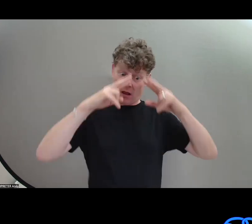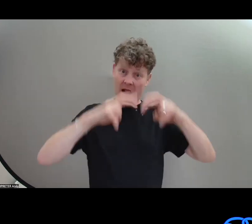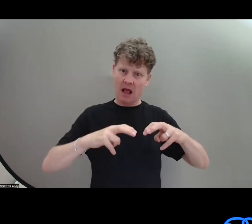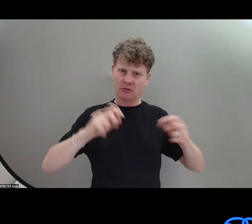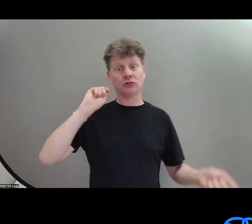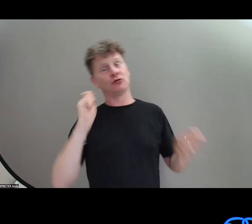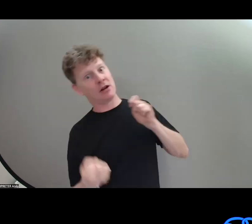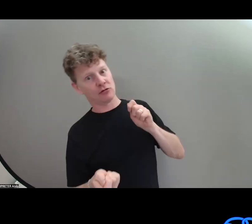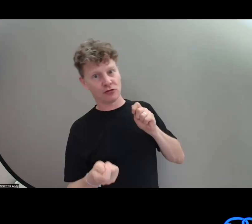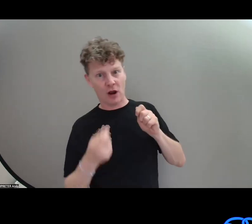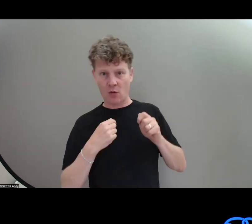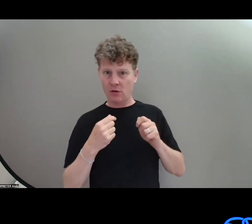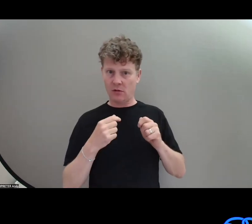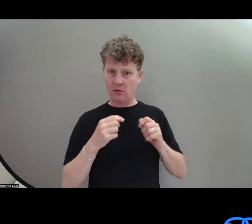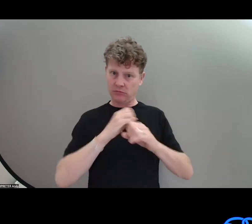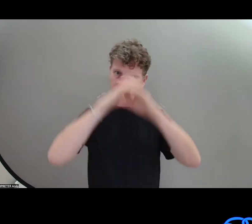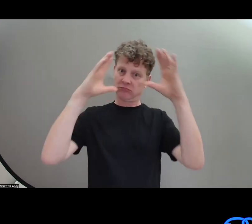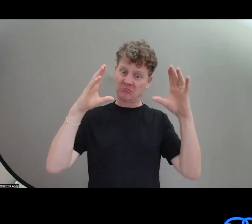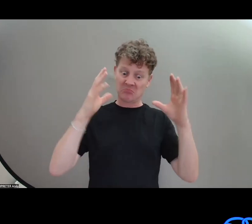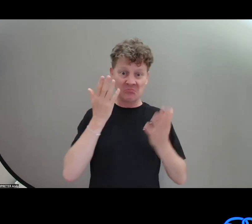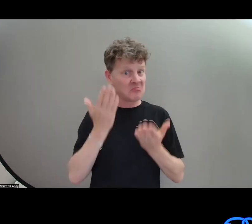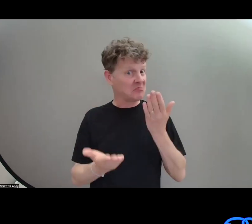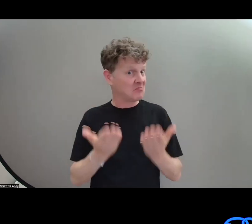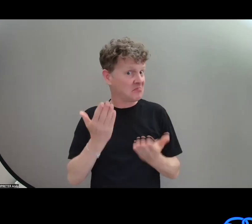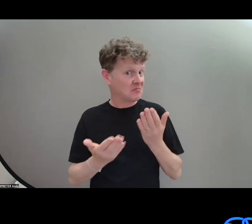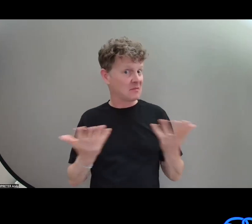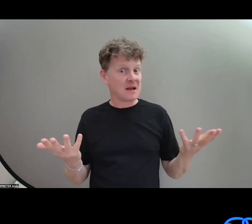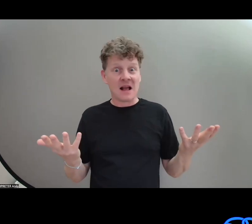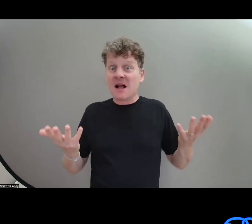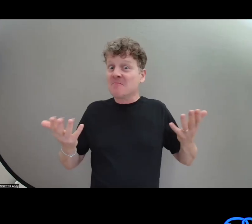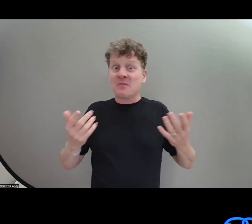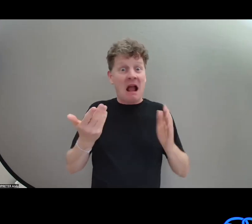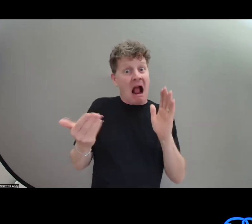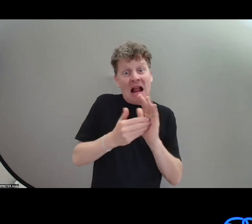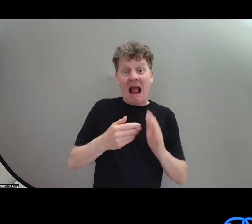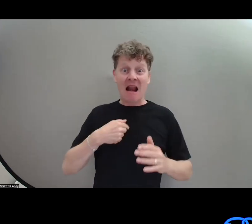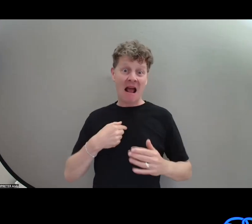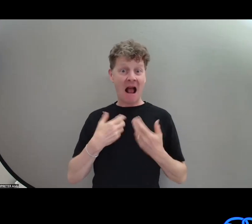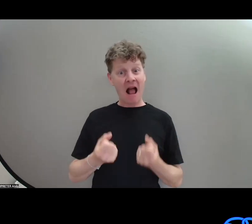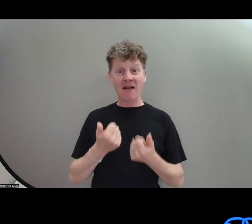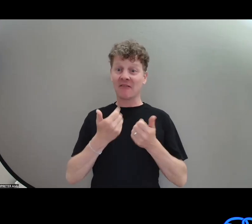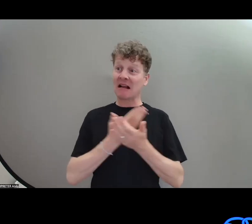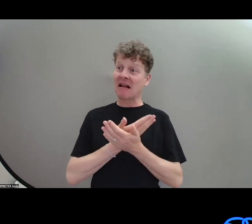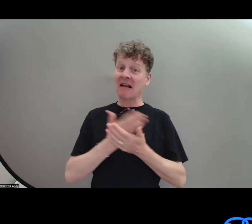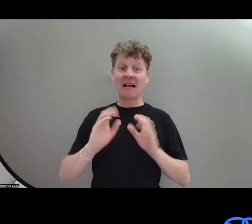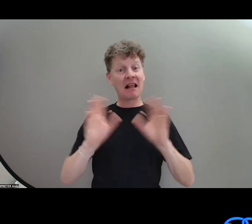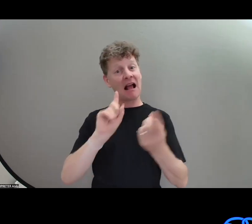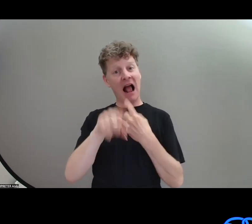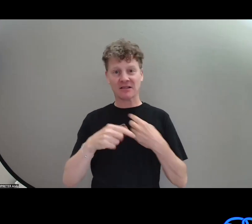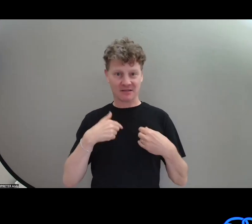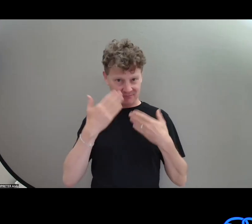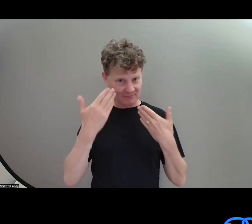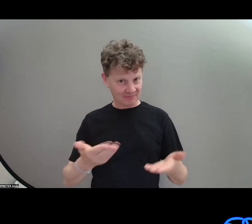these characteristics. Again, I don't really have an answer, but I think that's a really interesting question. Specifically